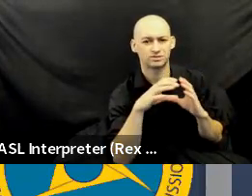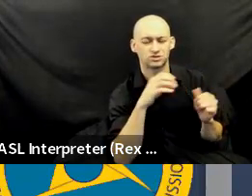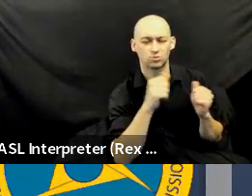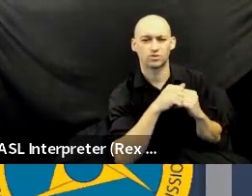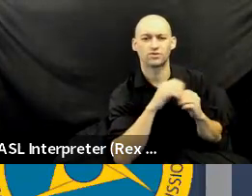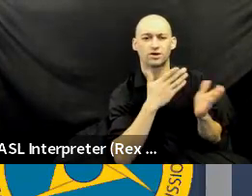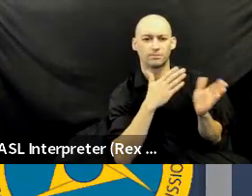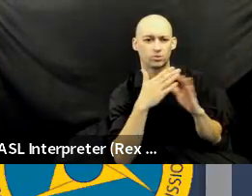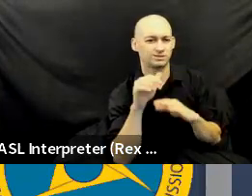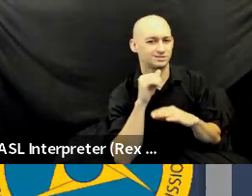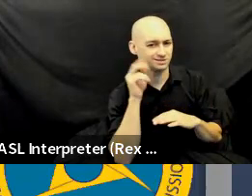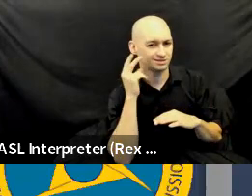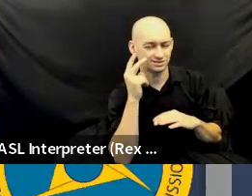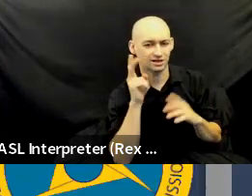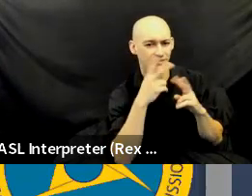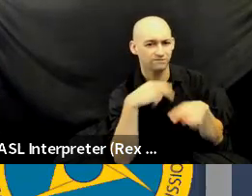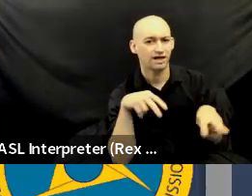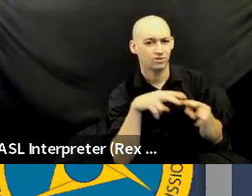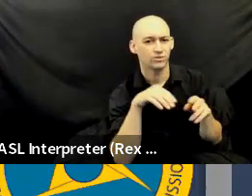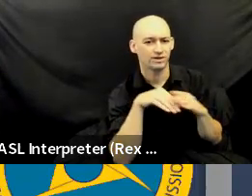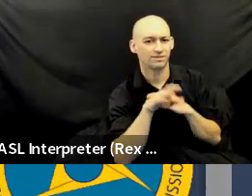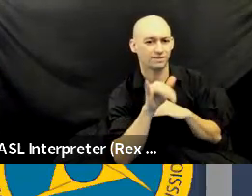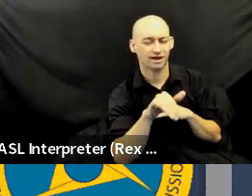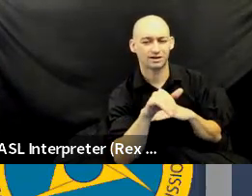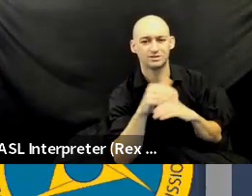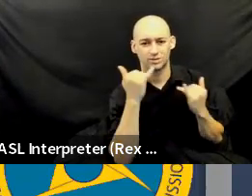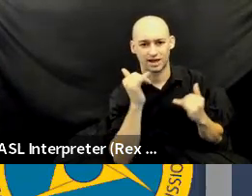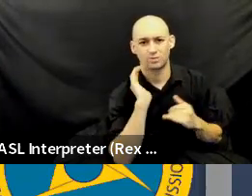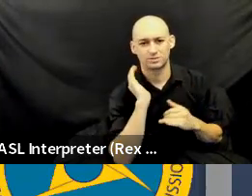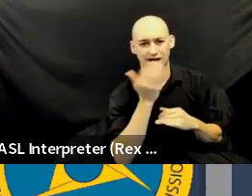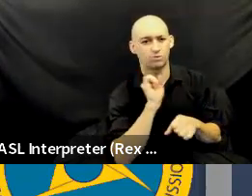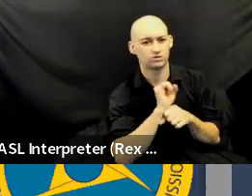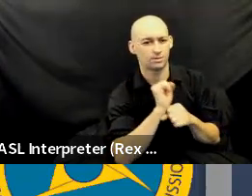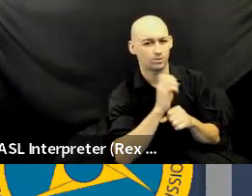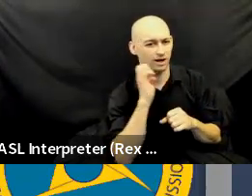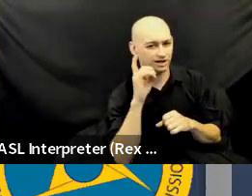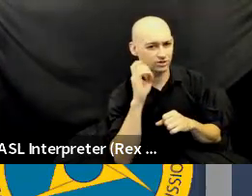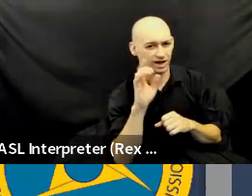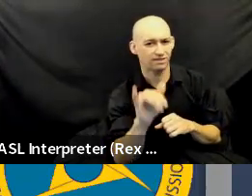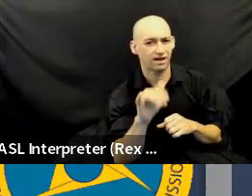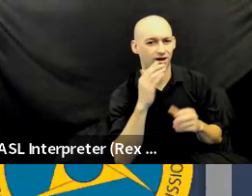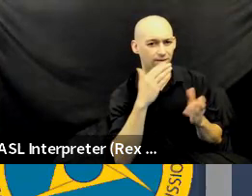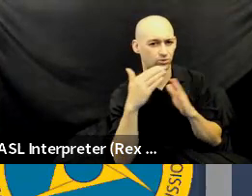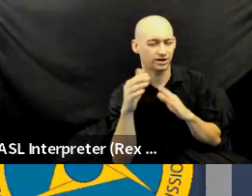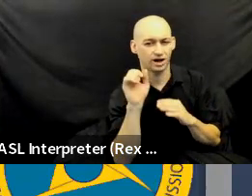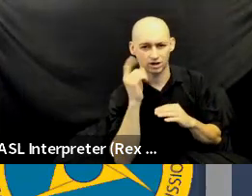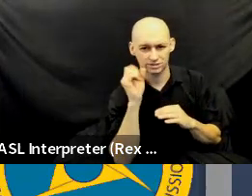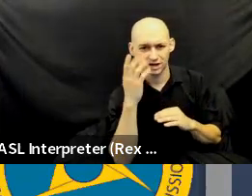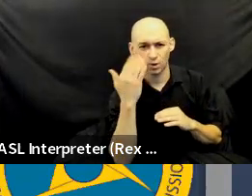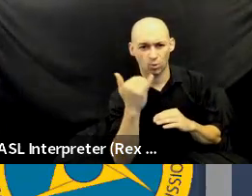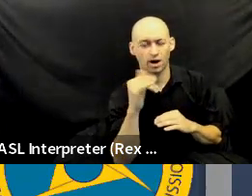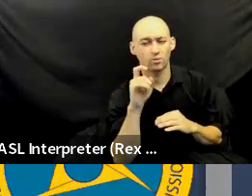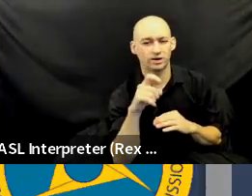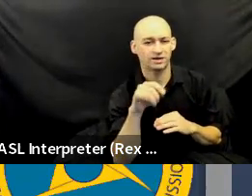that didn't see the value in it. And so now it's our job to educate that community to understand why we need that